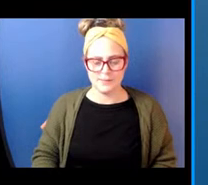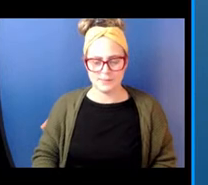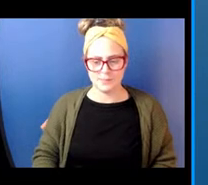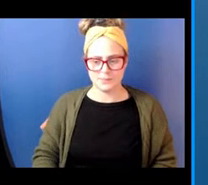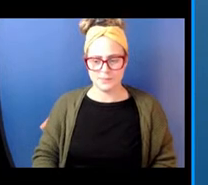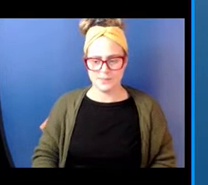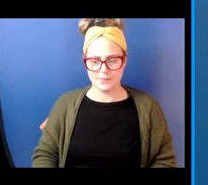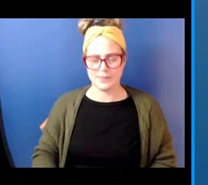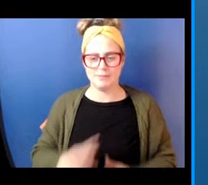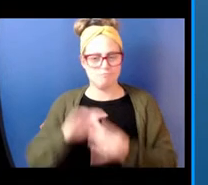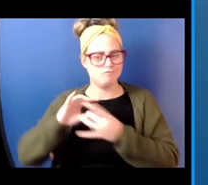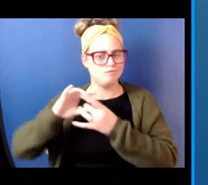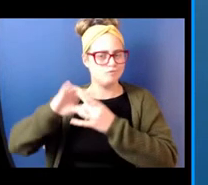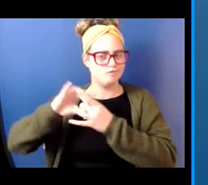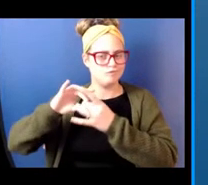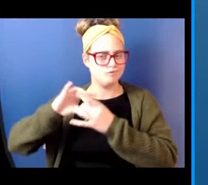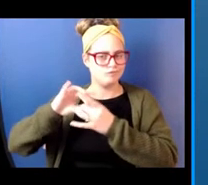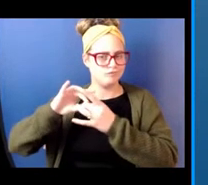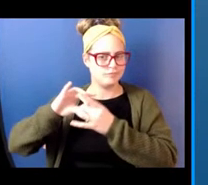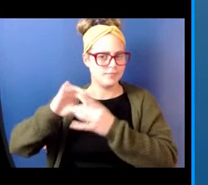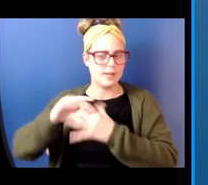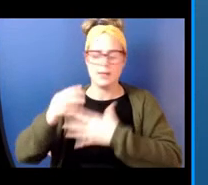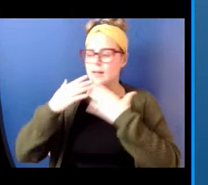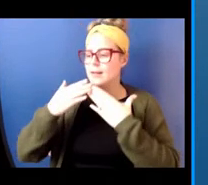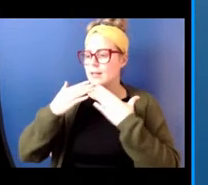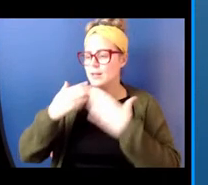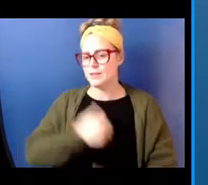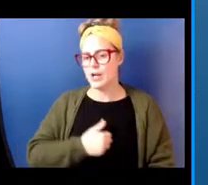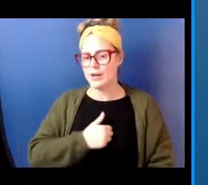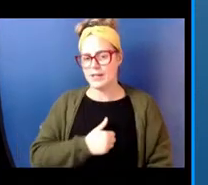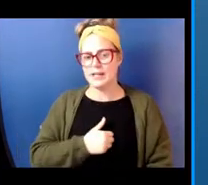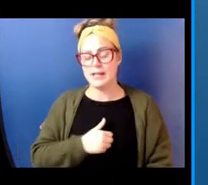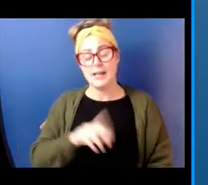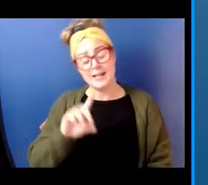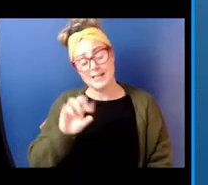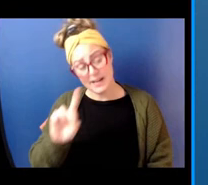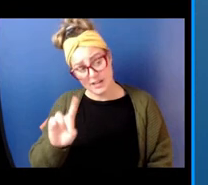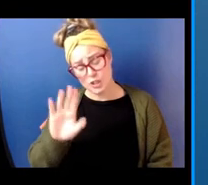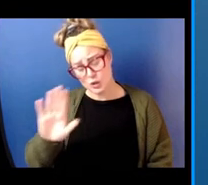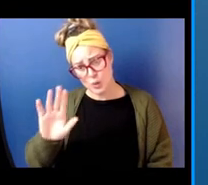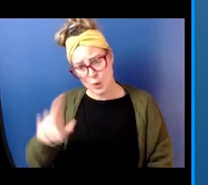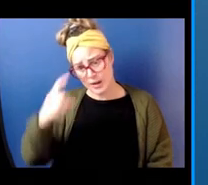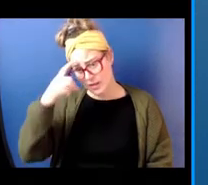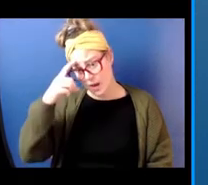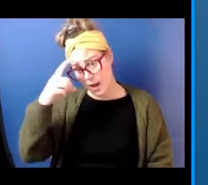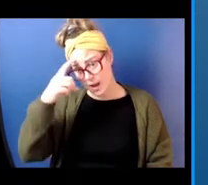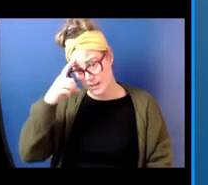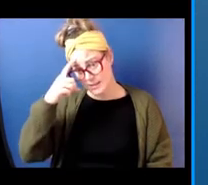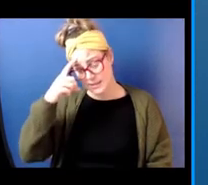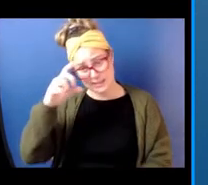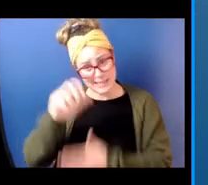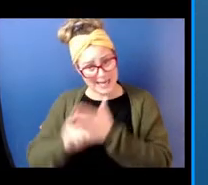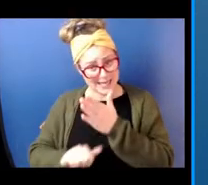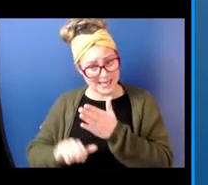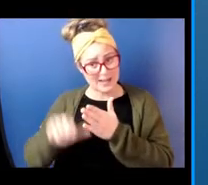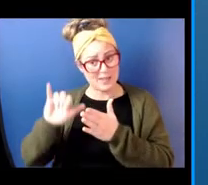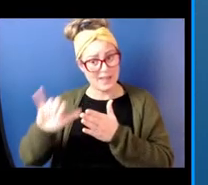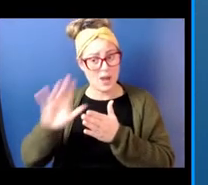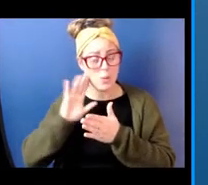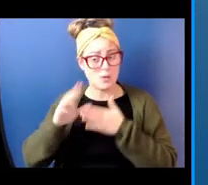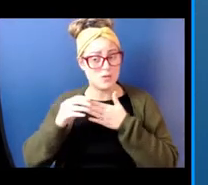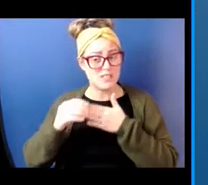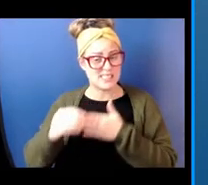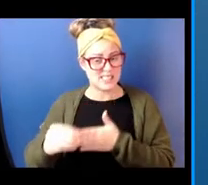thank you sorry the the I mean David is your thought that taking this out would facilitate ranked Choice voting